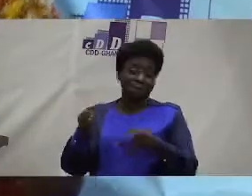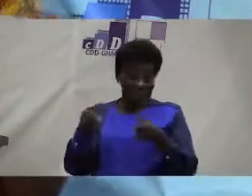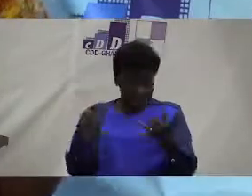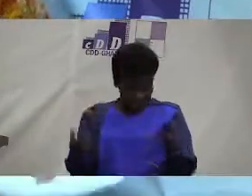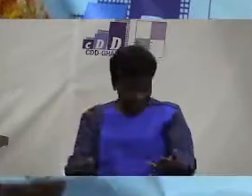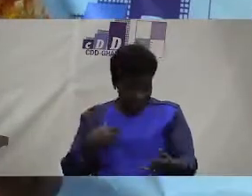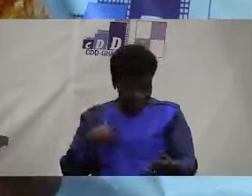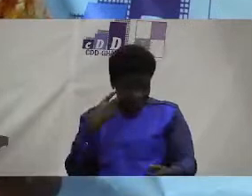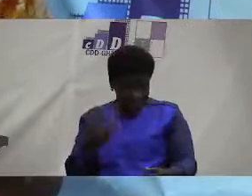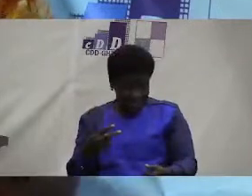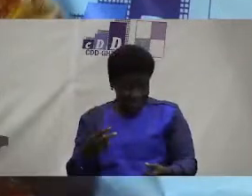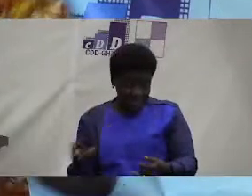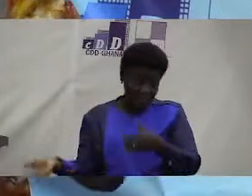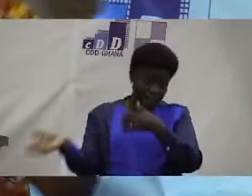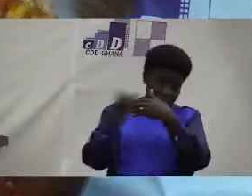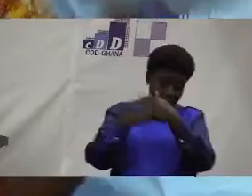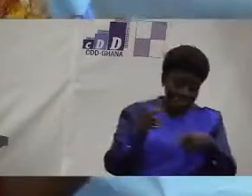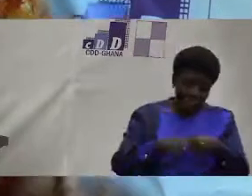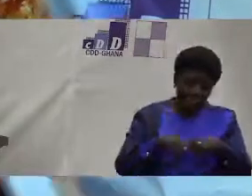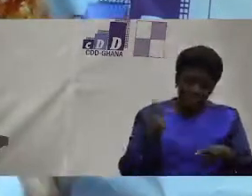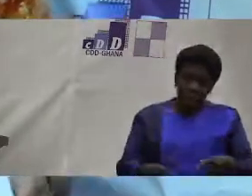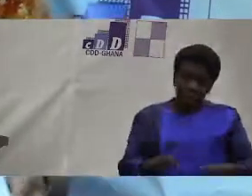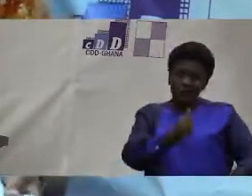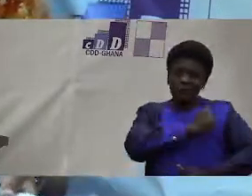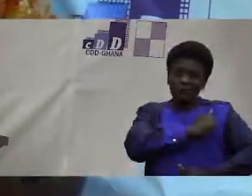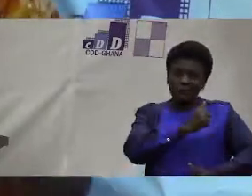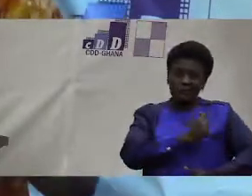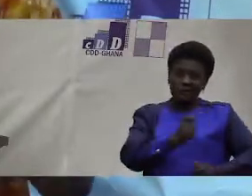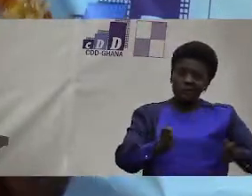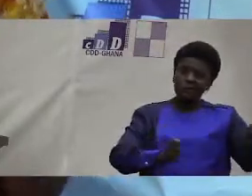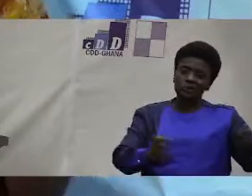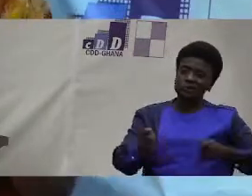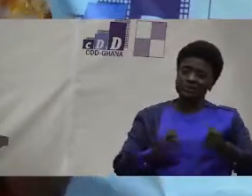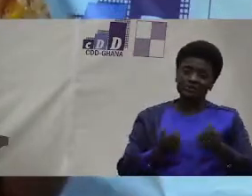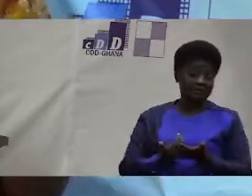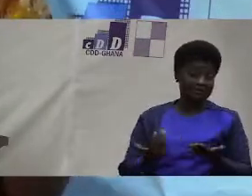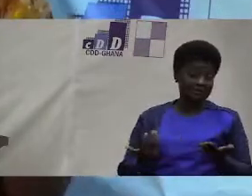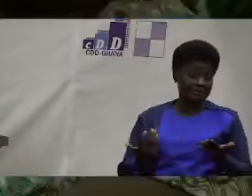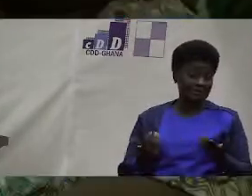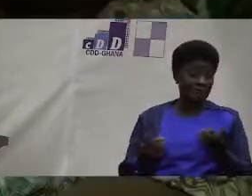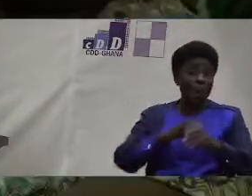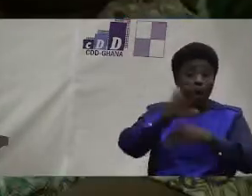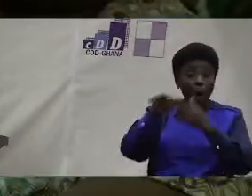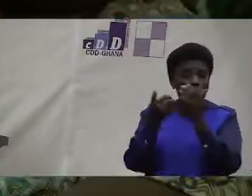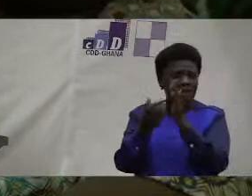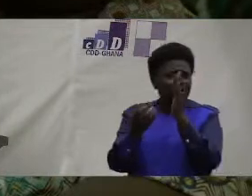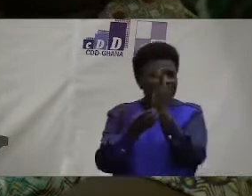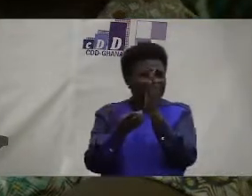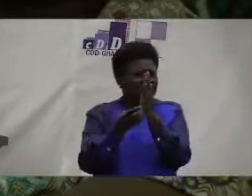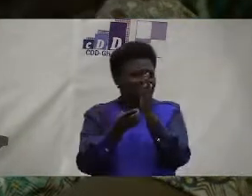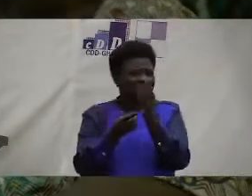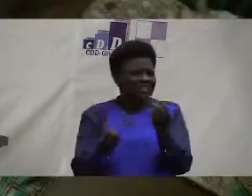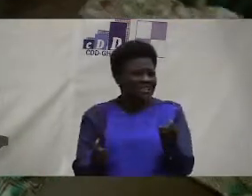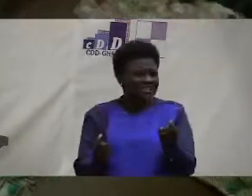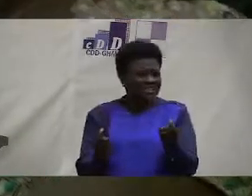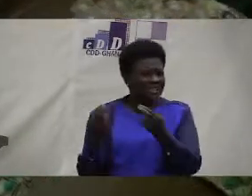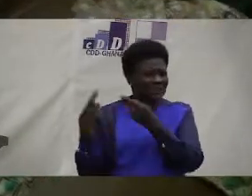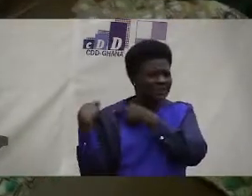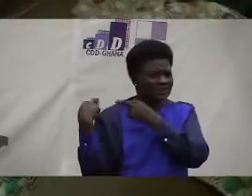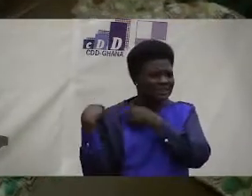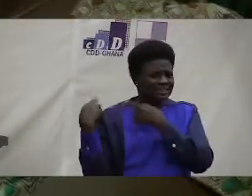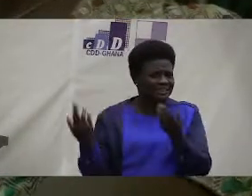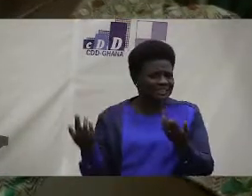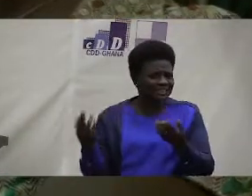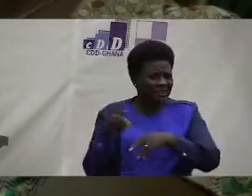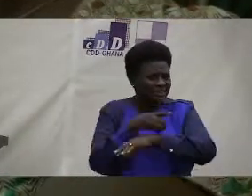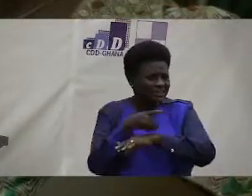the return of coup d'etat, the rise of illiberal actors, the role the digital is actually playing in terms of polarizing